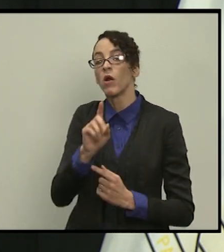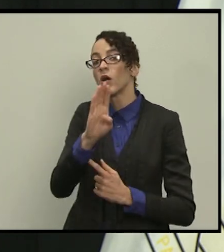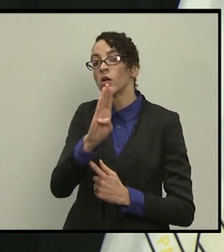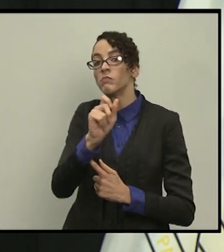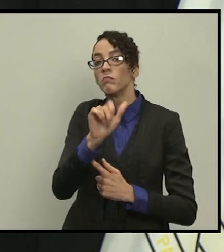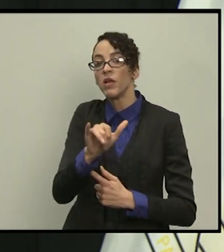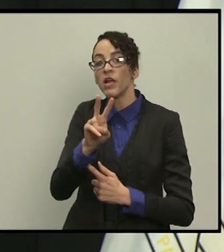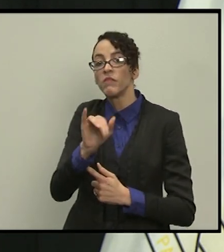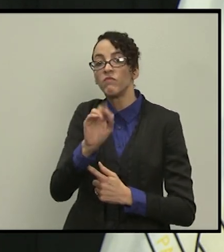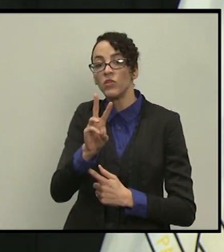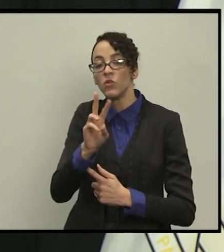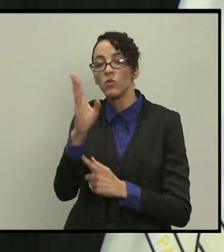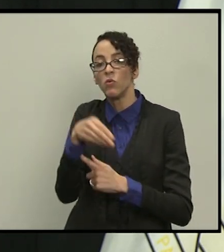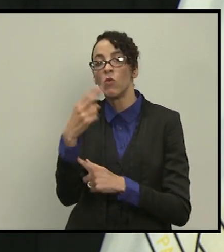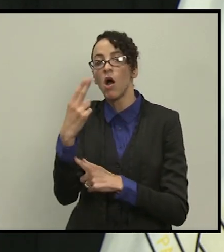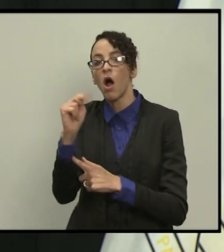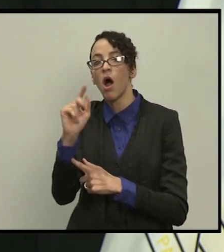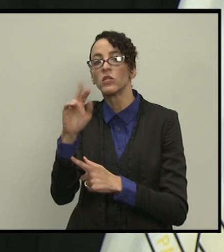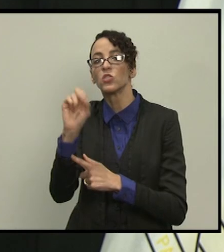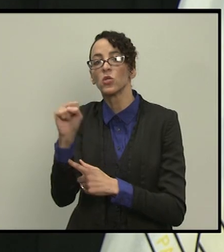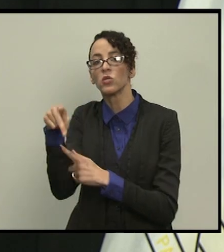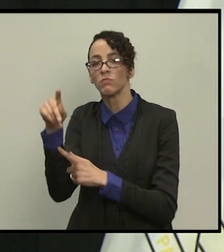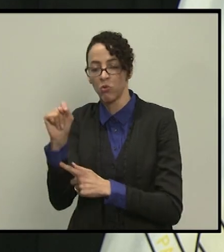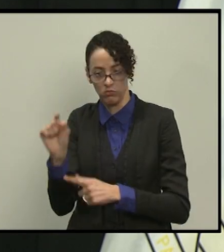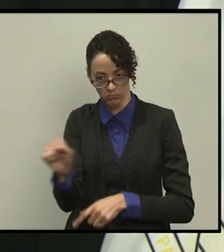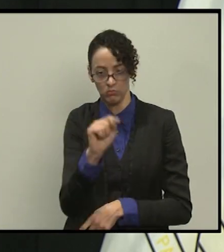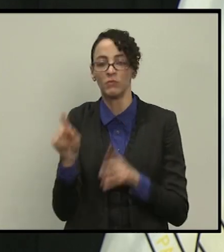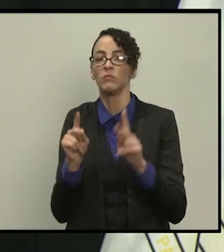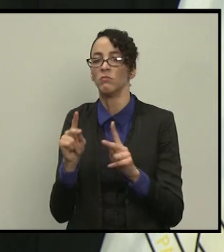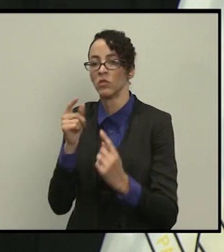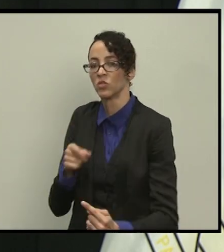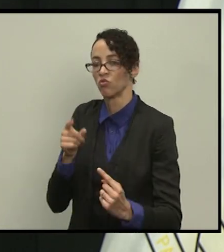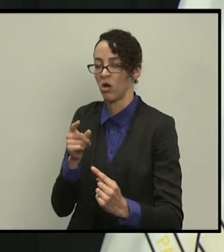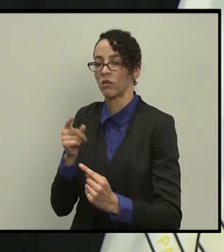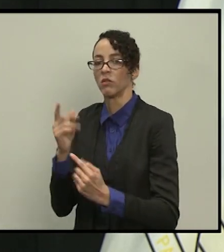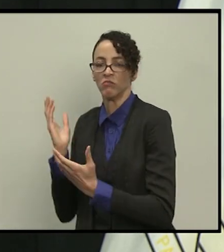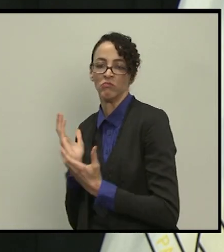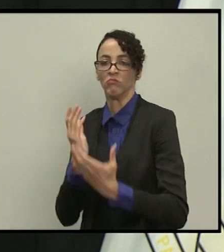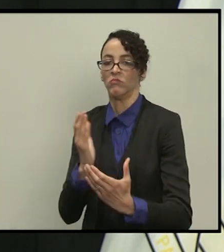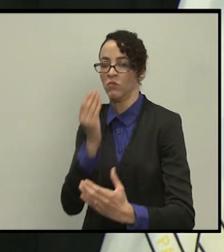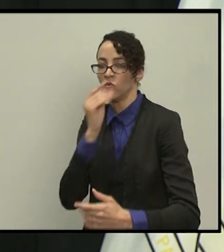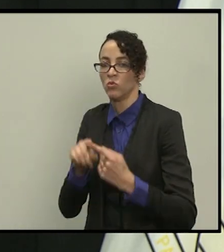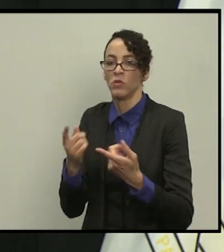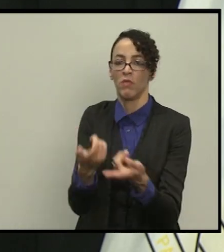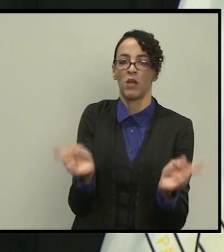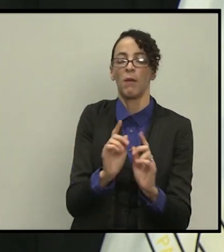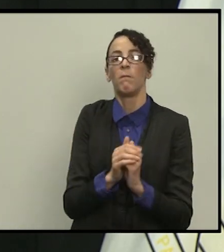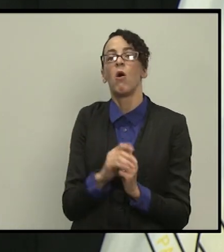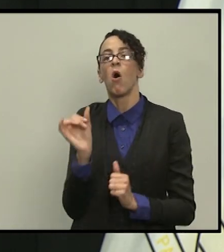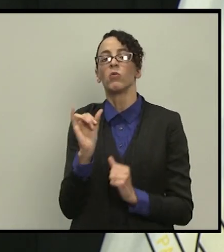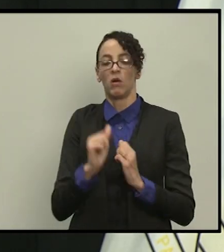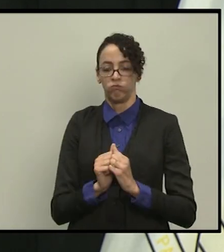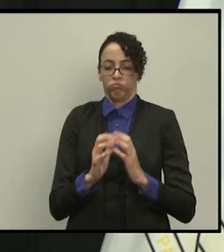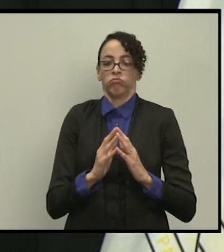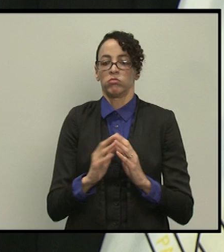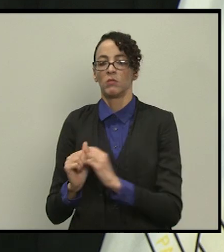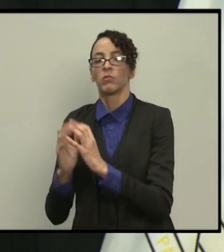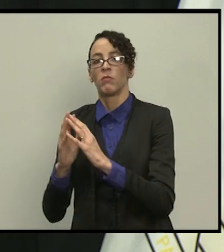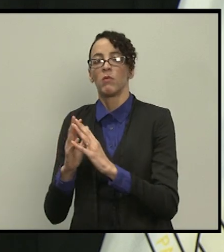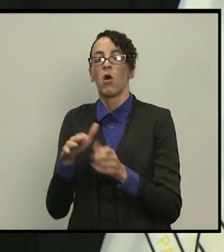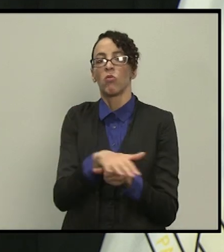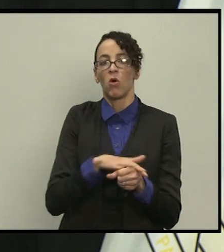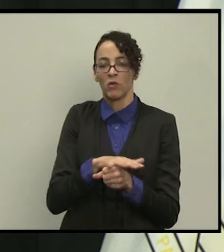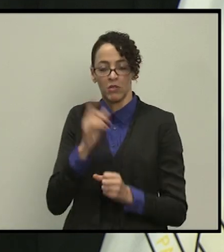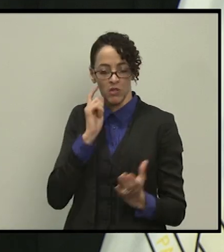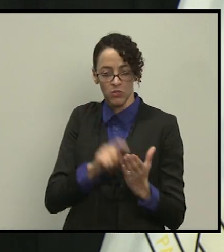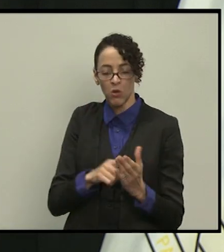struggling. Some of our low-income communities, they've popped up locations. They've had a lot of volunteers.